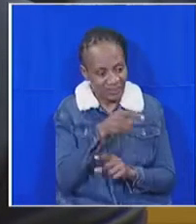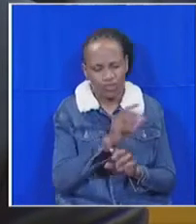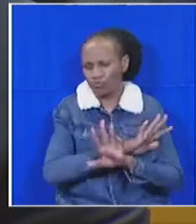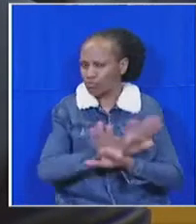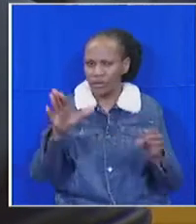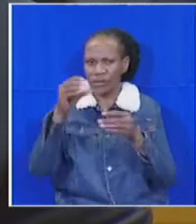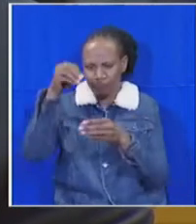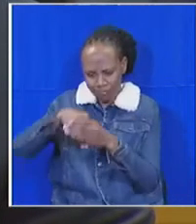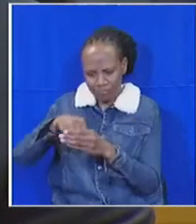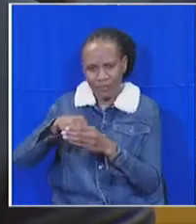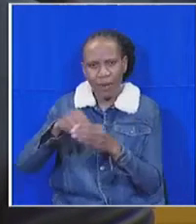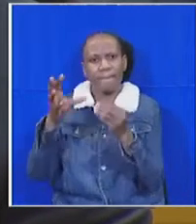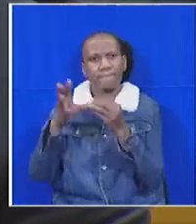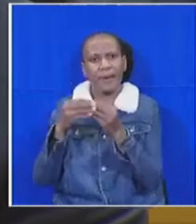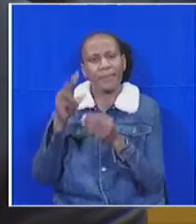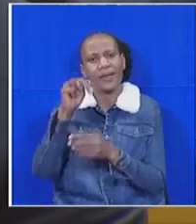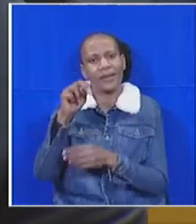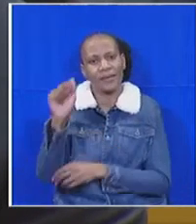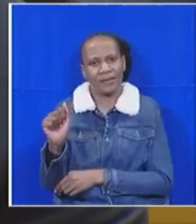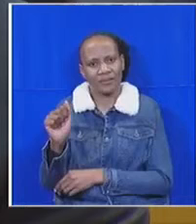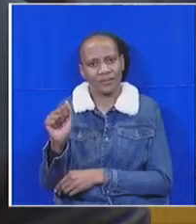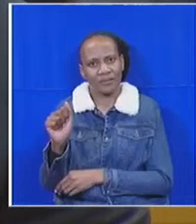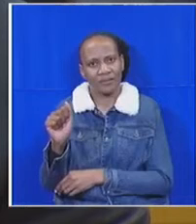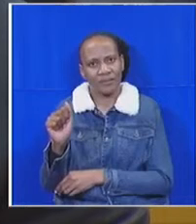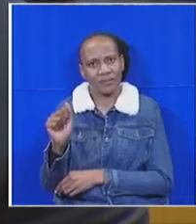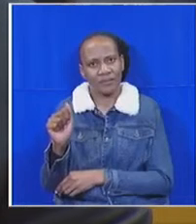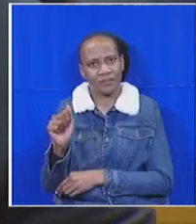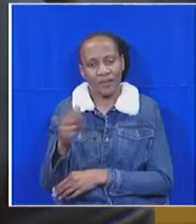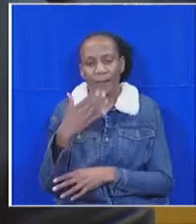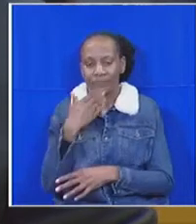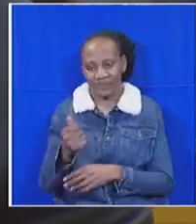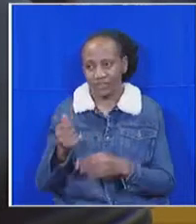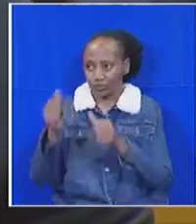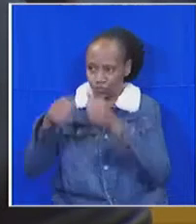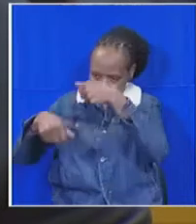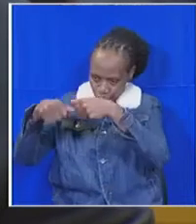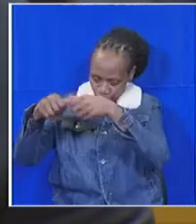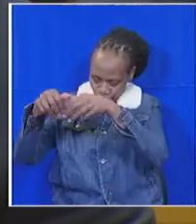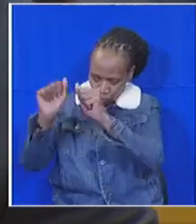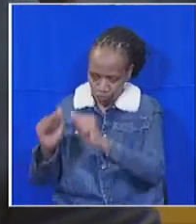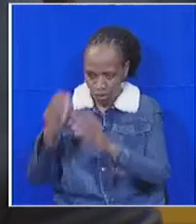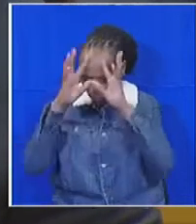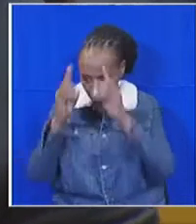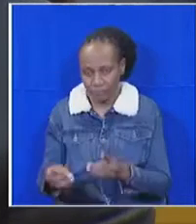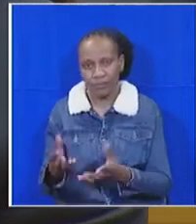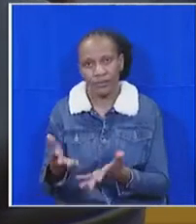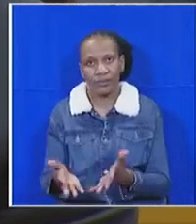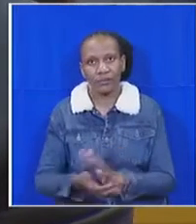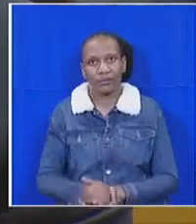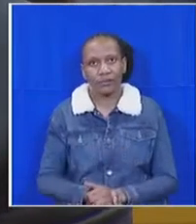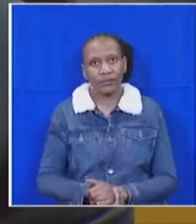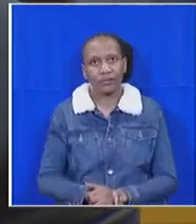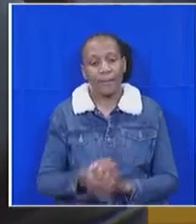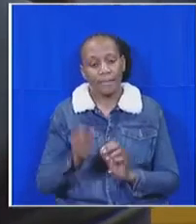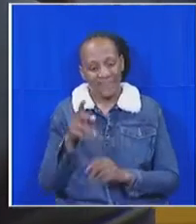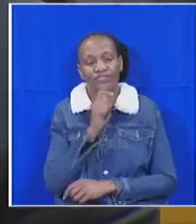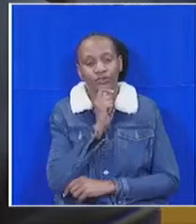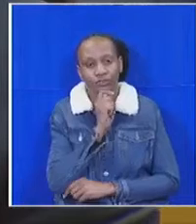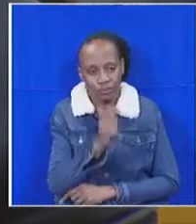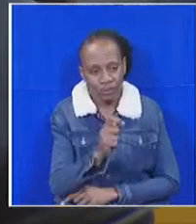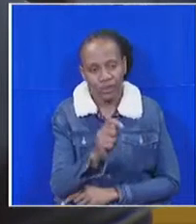question on the order paper. And I would ask you for a ruling in this matter. So we can investigate all we like, but the truth of the